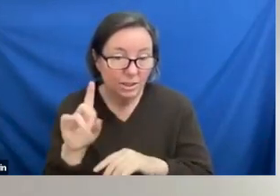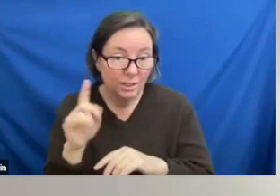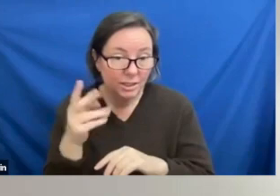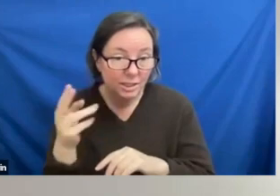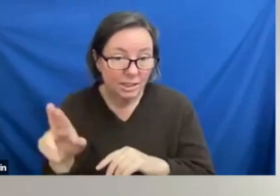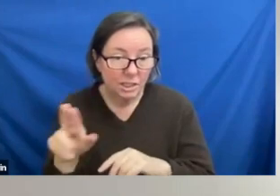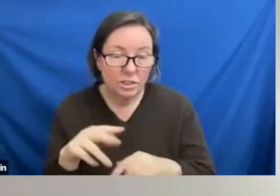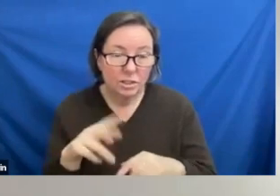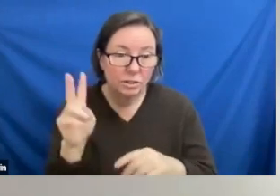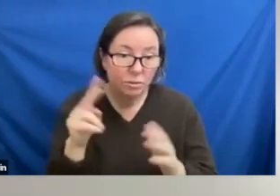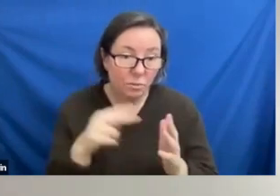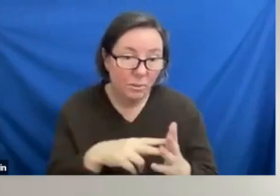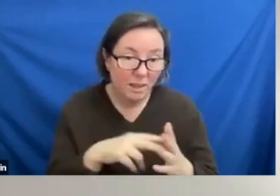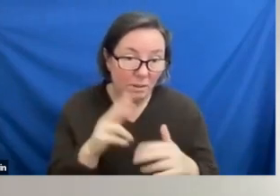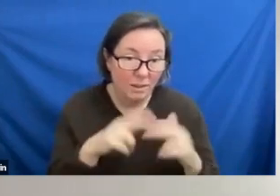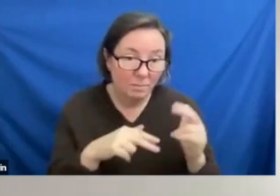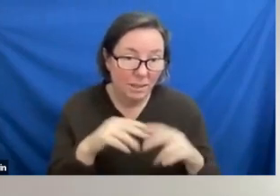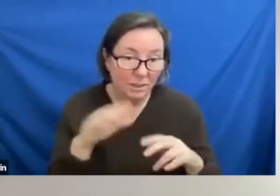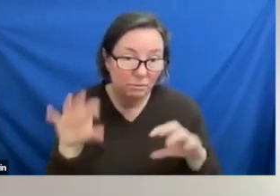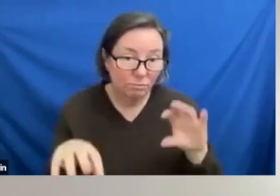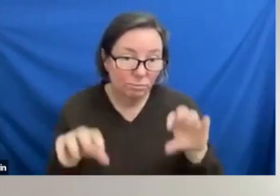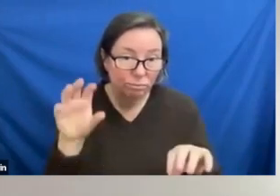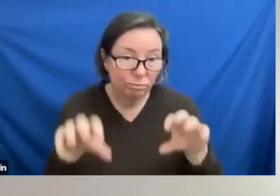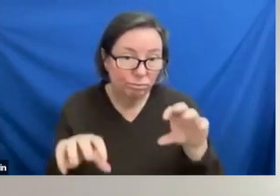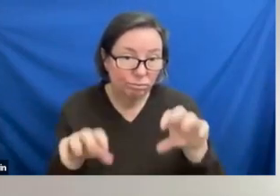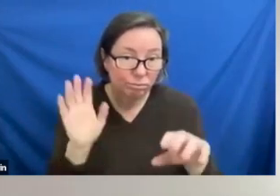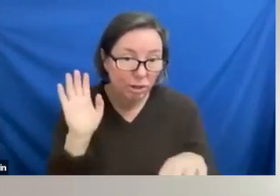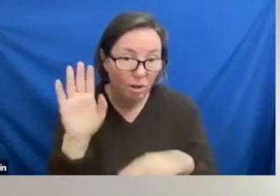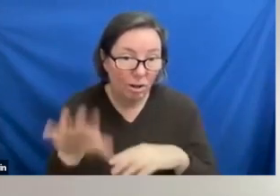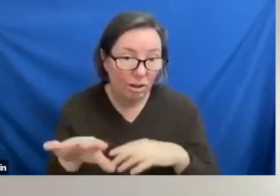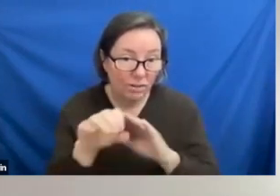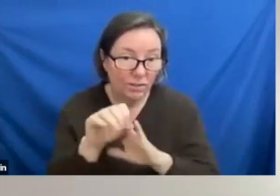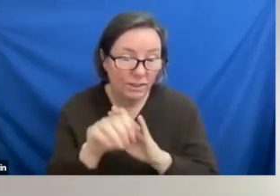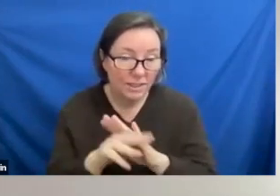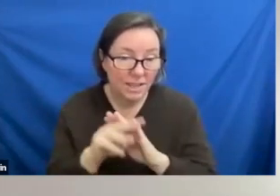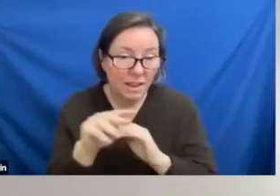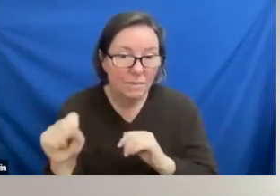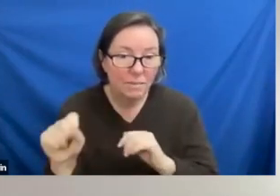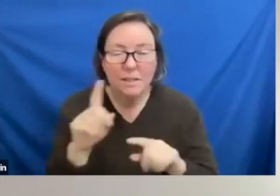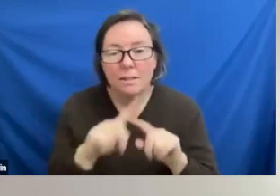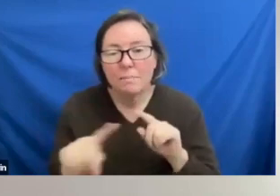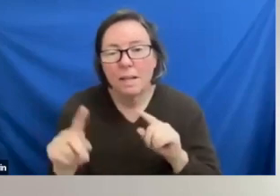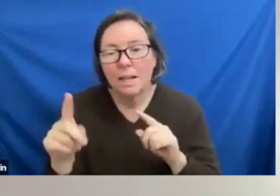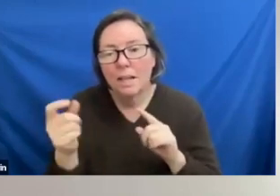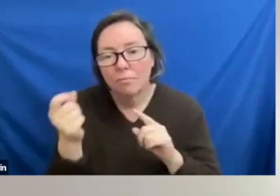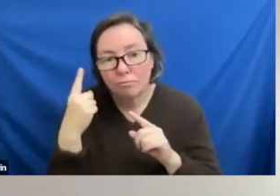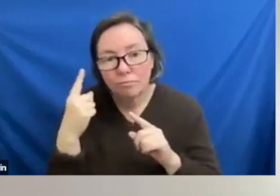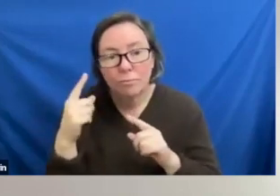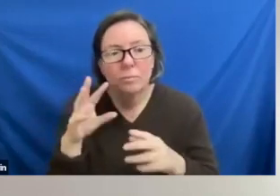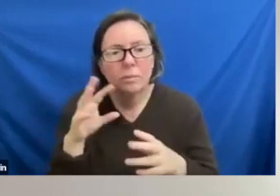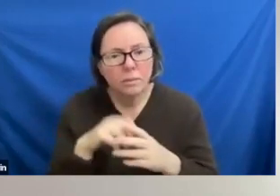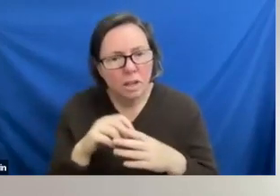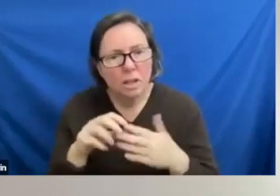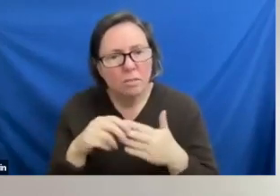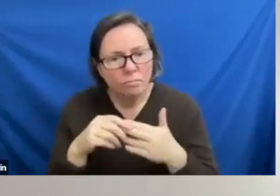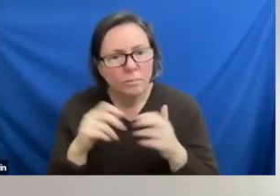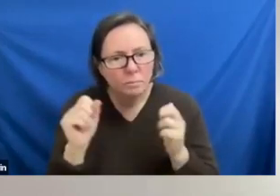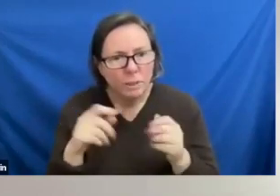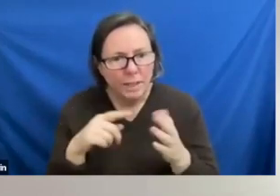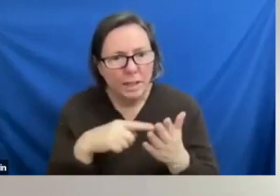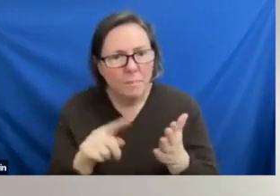plus buildings that we have all across the Commonwealth. But within that, we have the ability to pay for